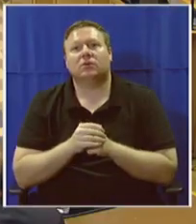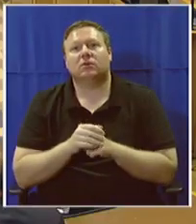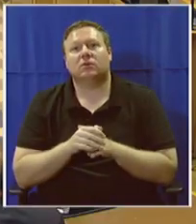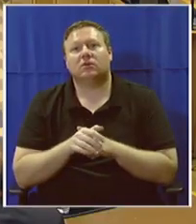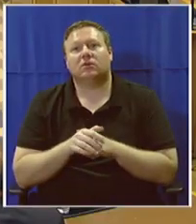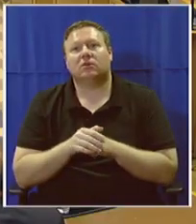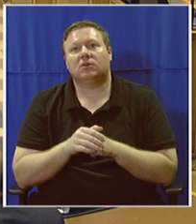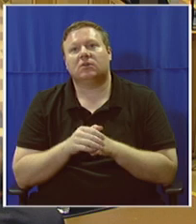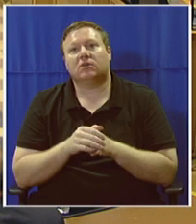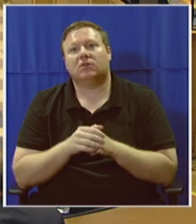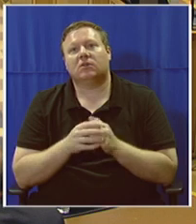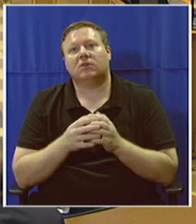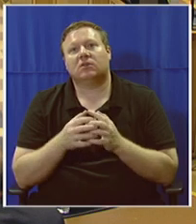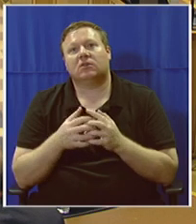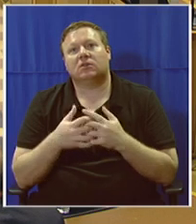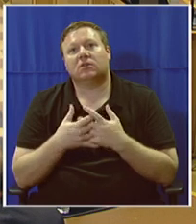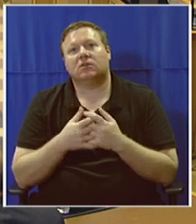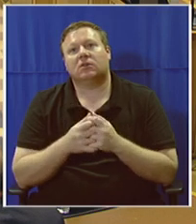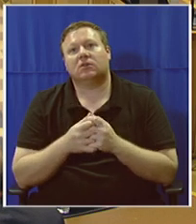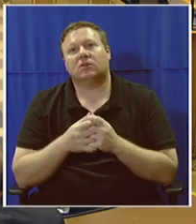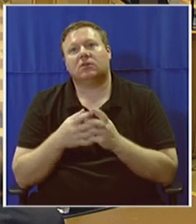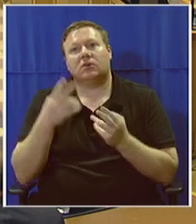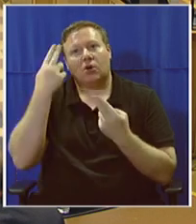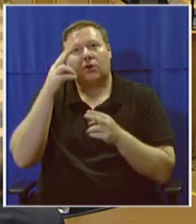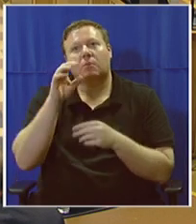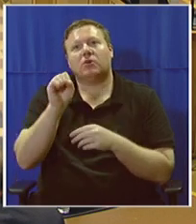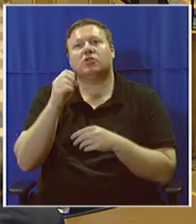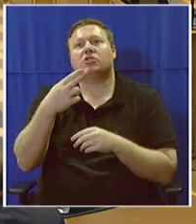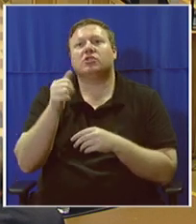Thank you, Honorable Shanga.